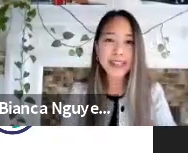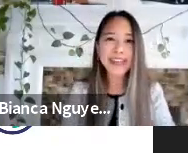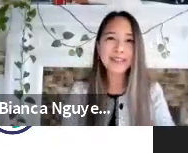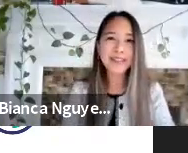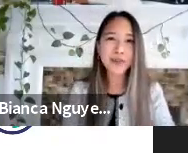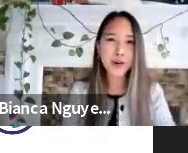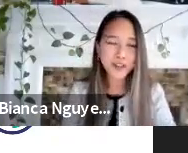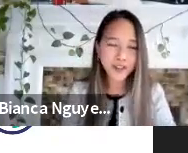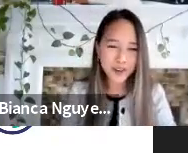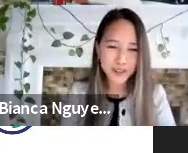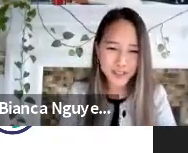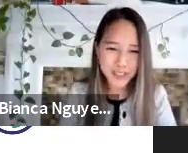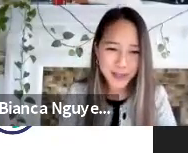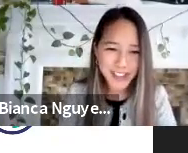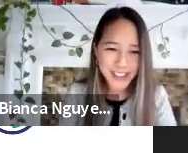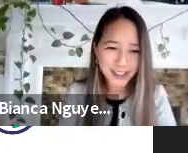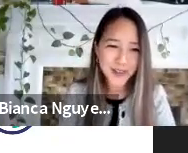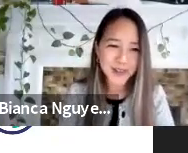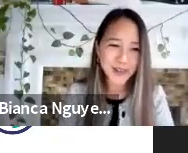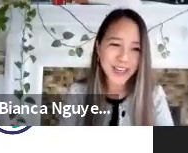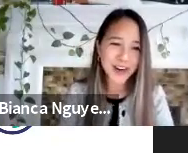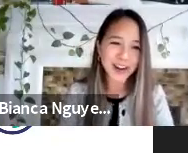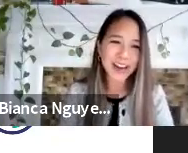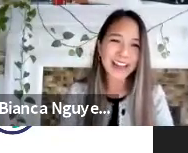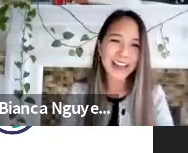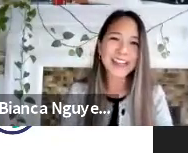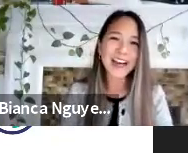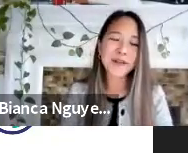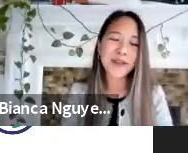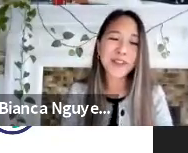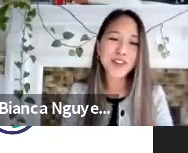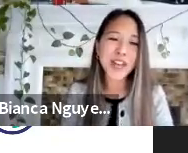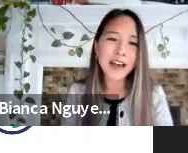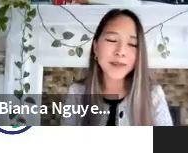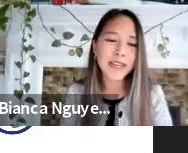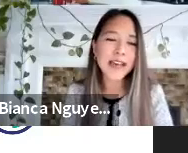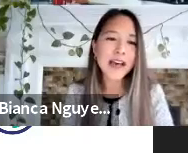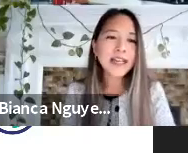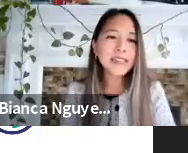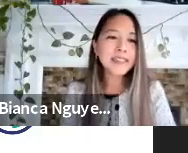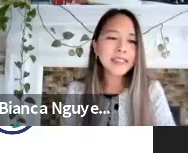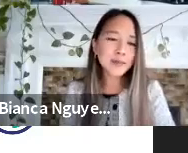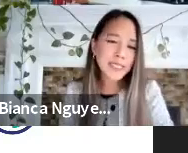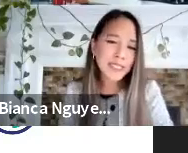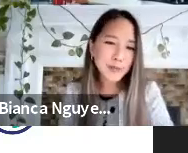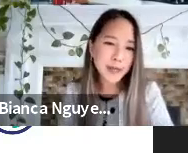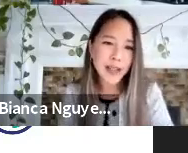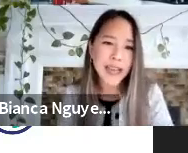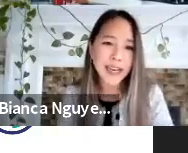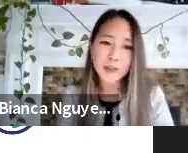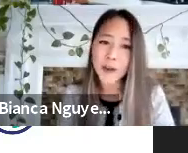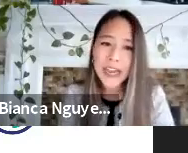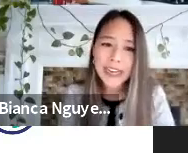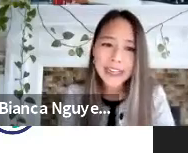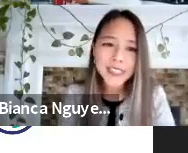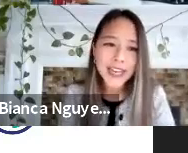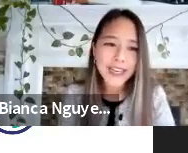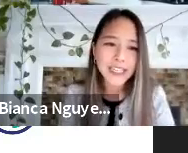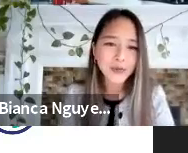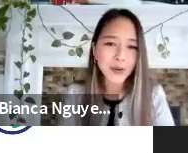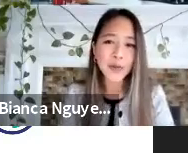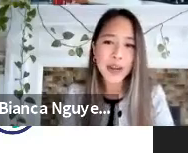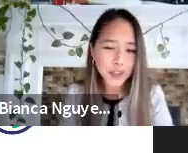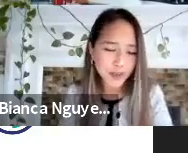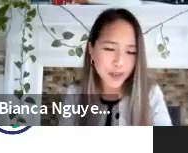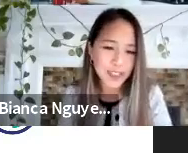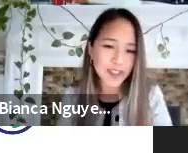move rapidly with 450 plus of you here and in the chat, but DBT has been applied in a variety of